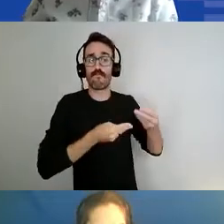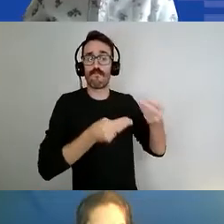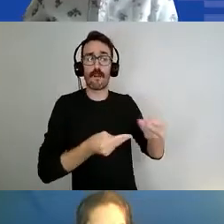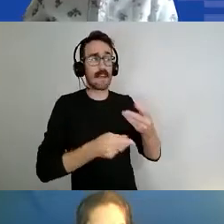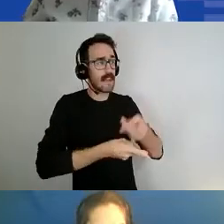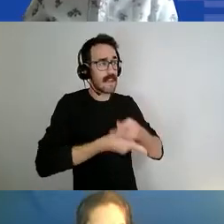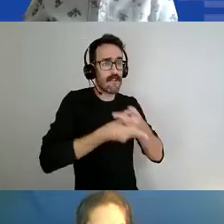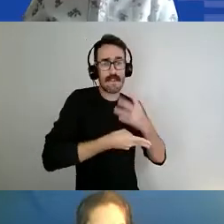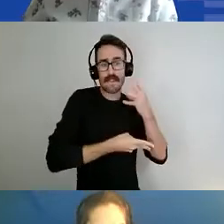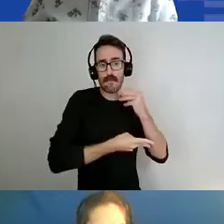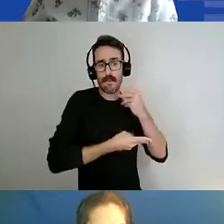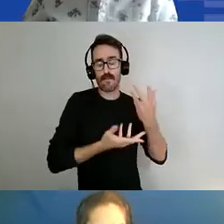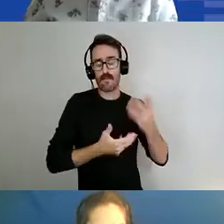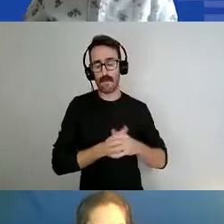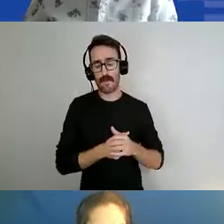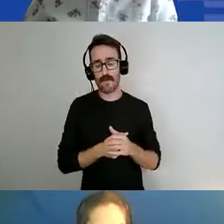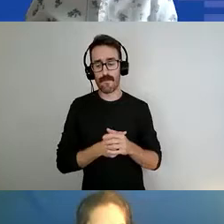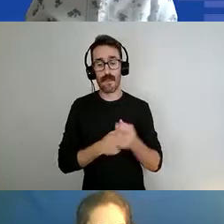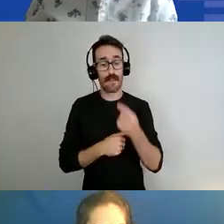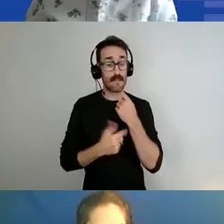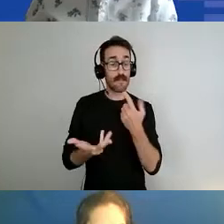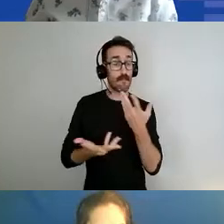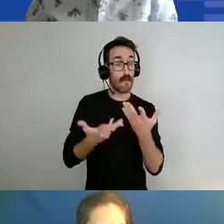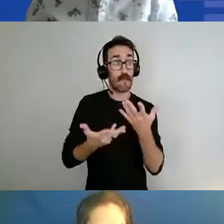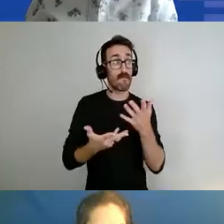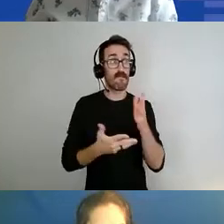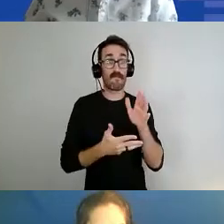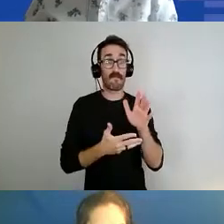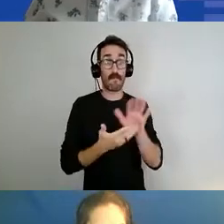included from being a caregiver,